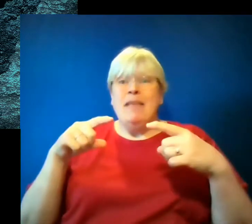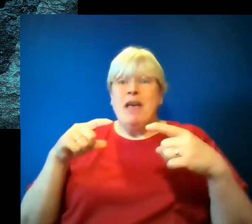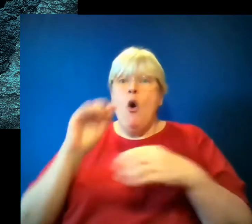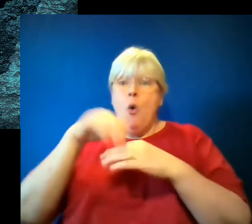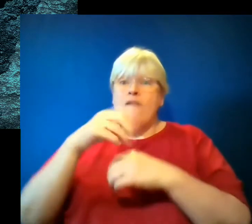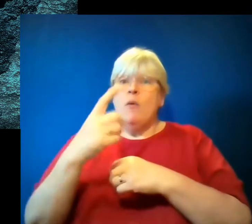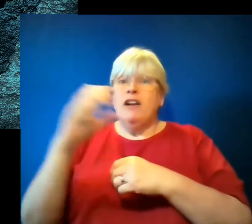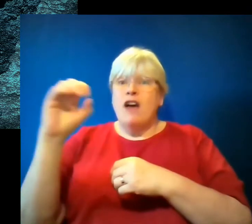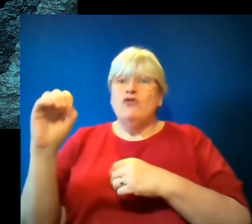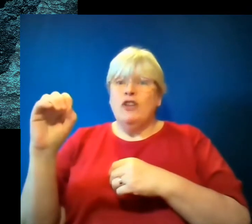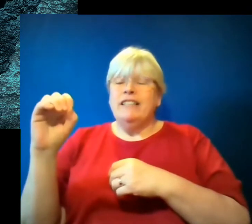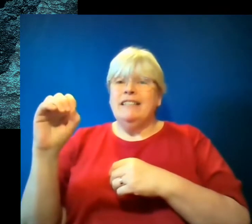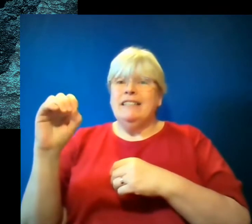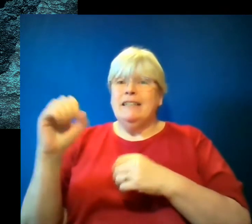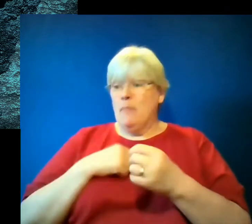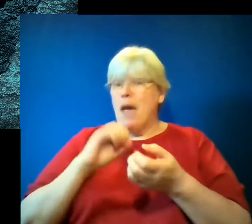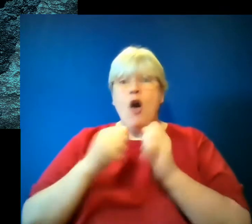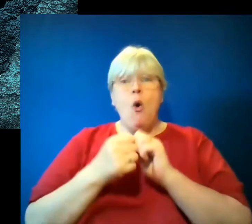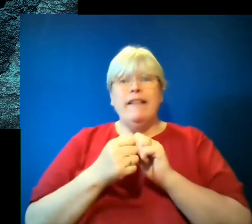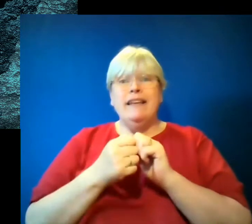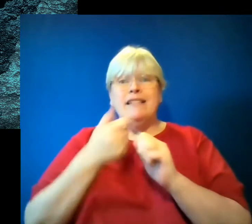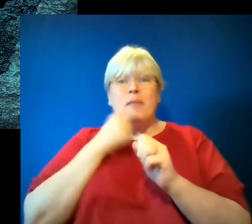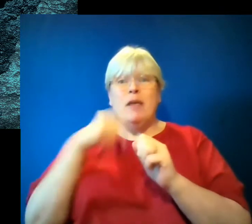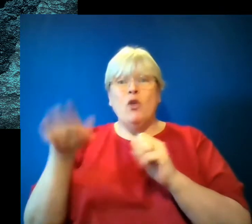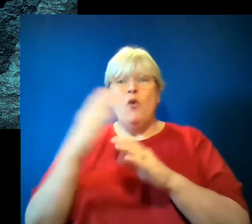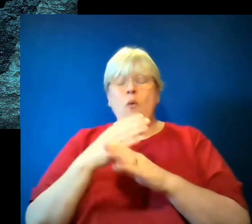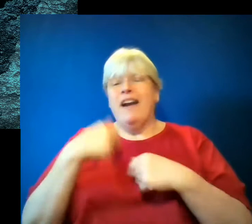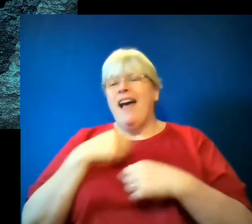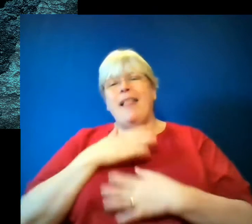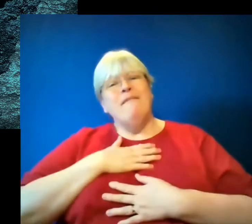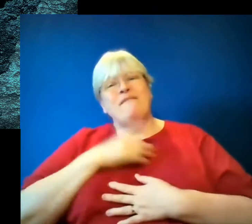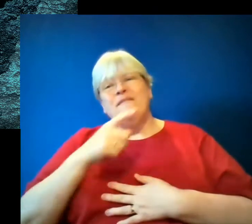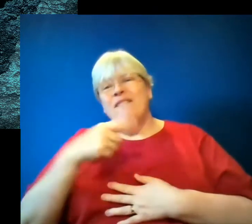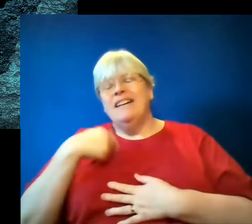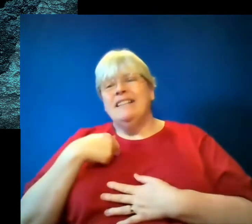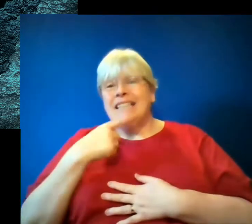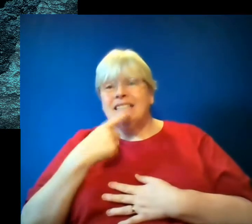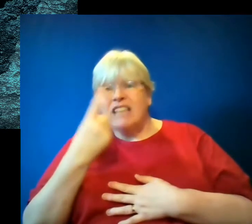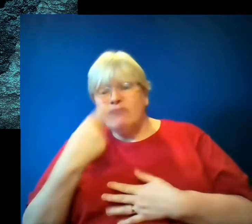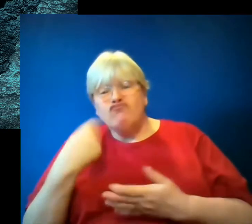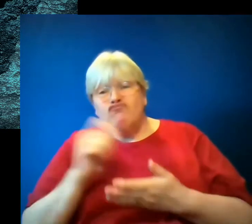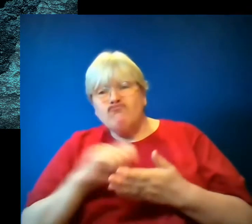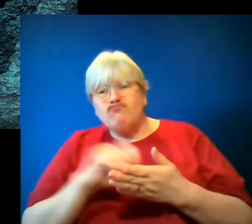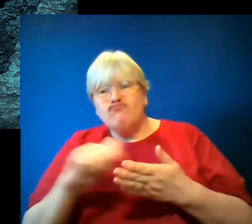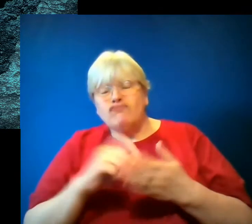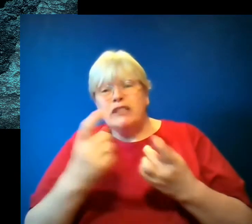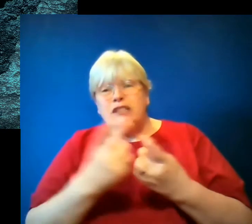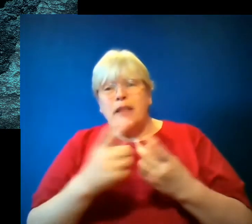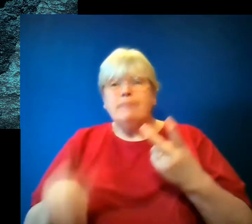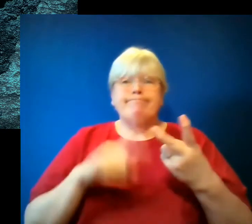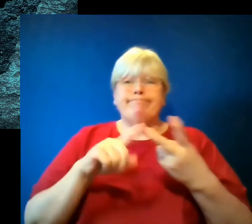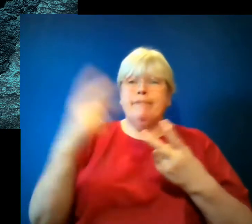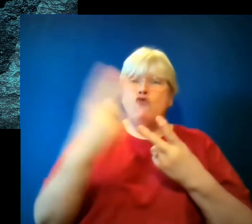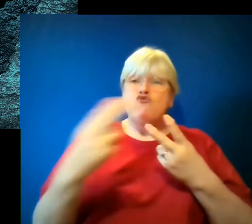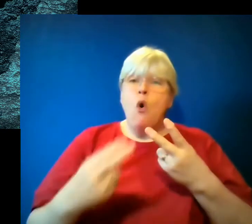100 of my colleagues, of people whose work I adore, and said, could you write something or draw something that